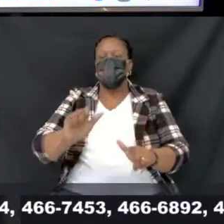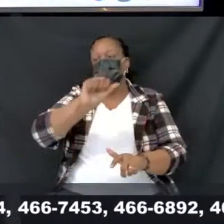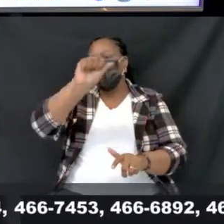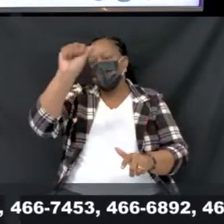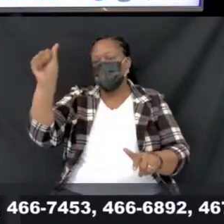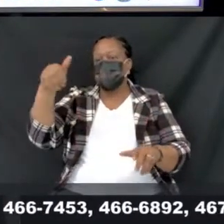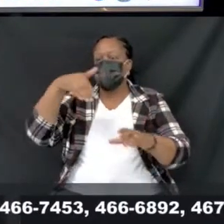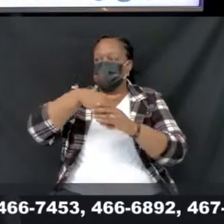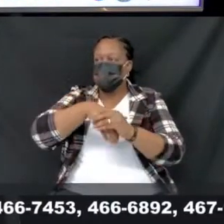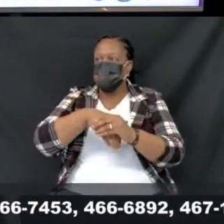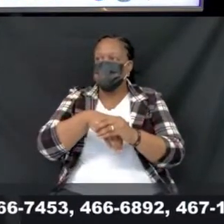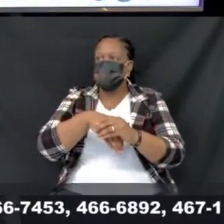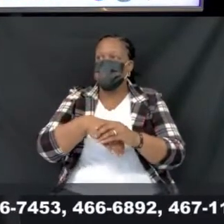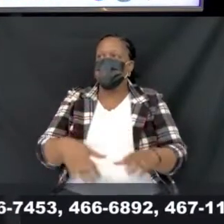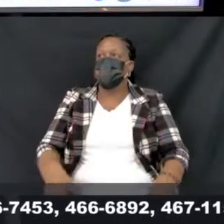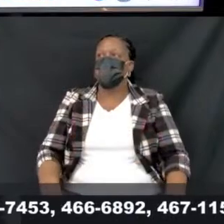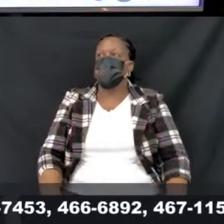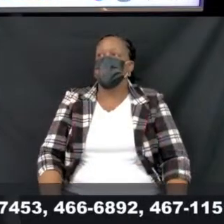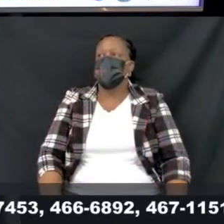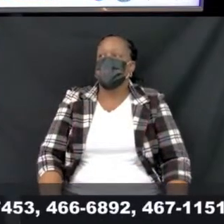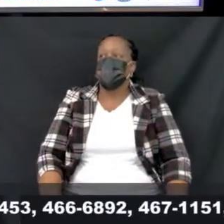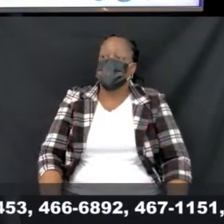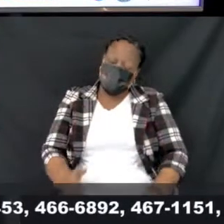conditioning because you would not have enough,